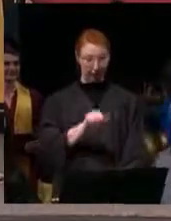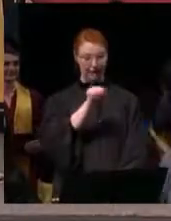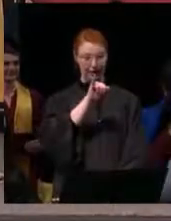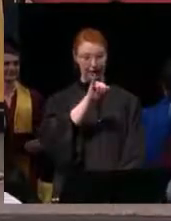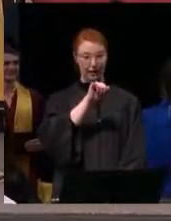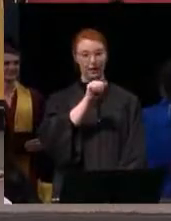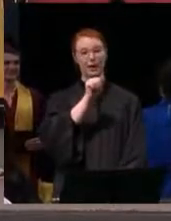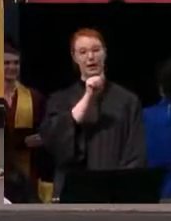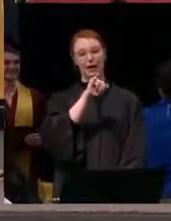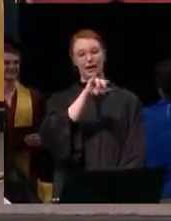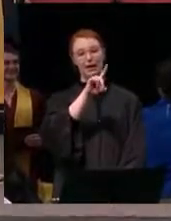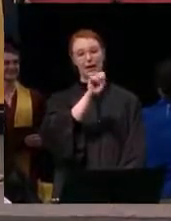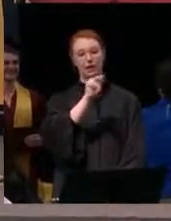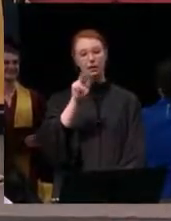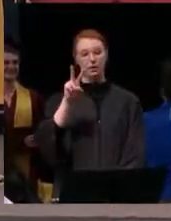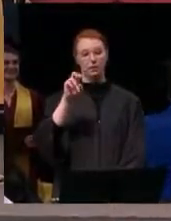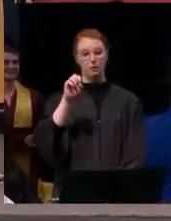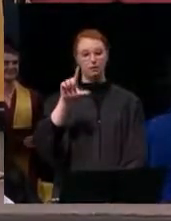Aiden Volmers.